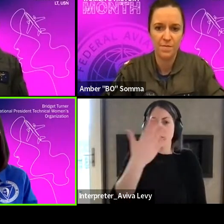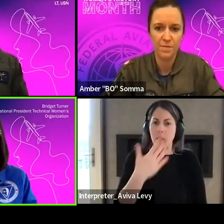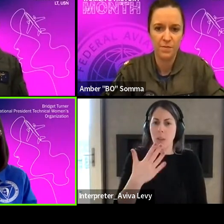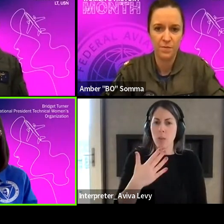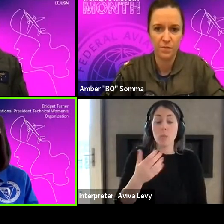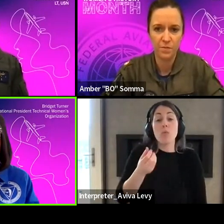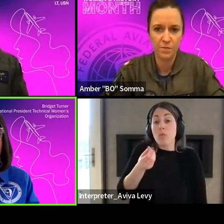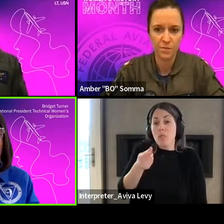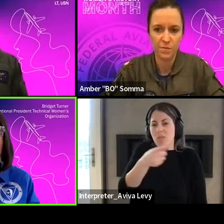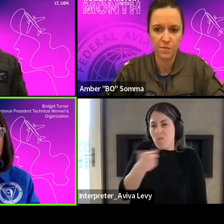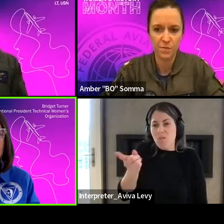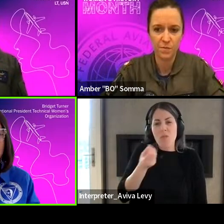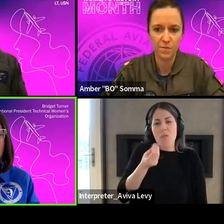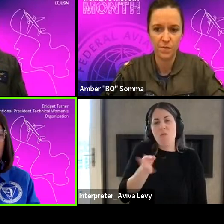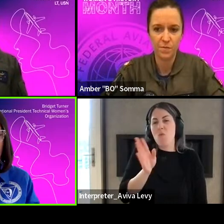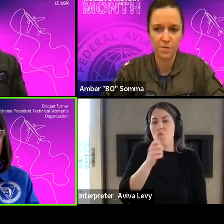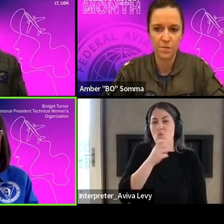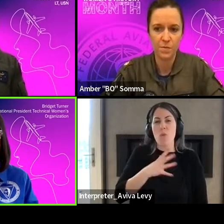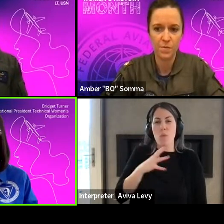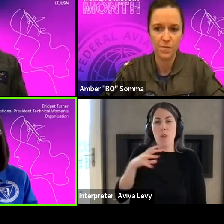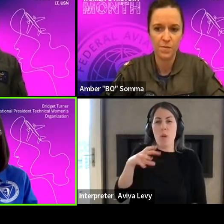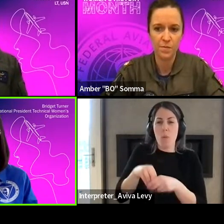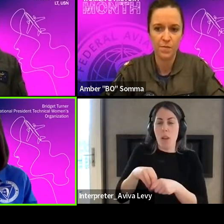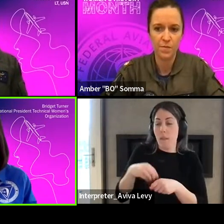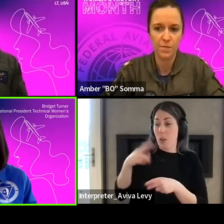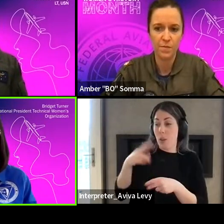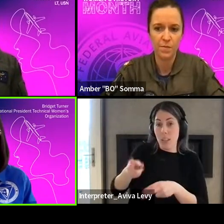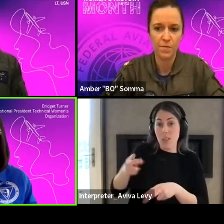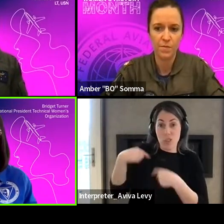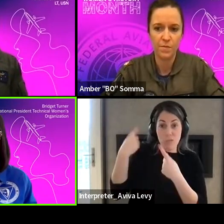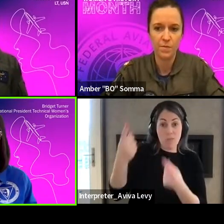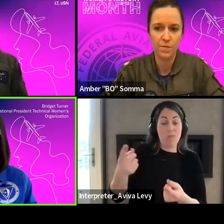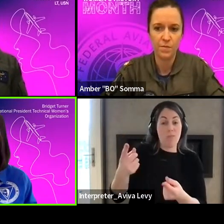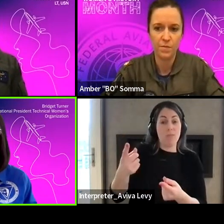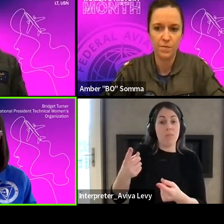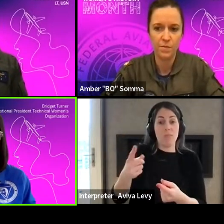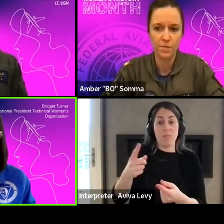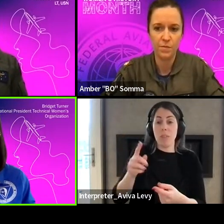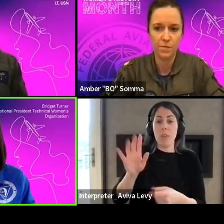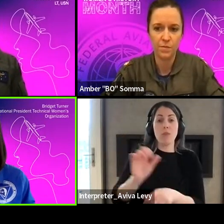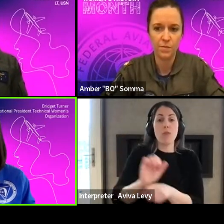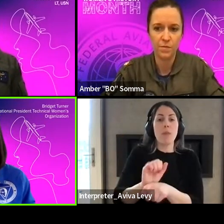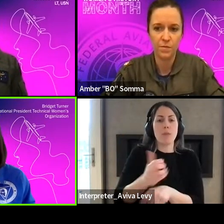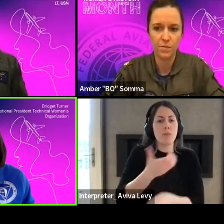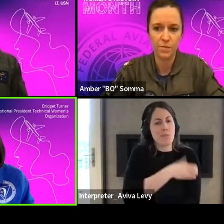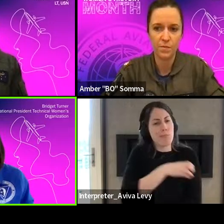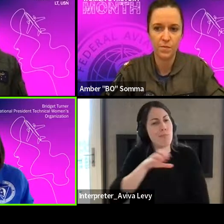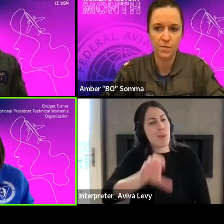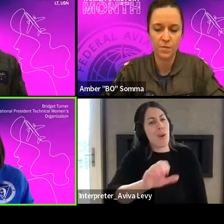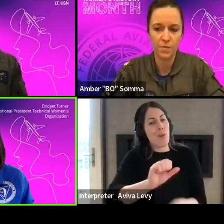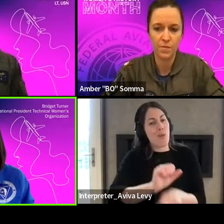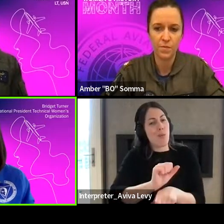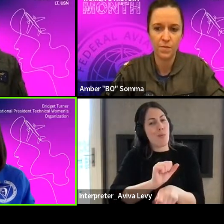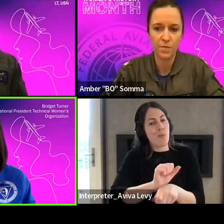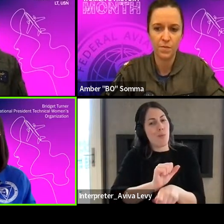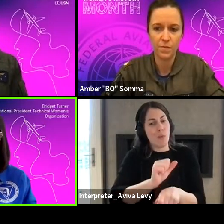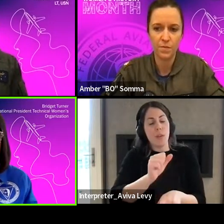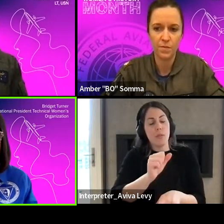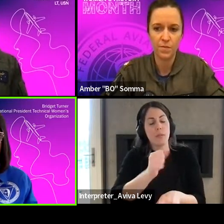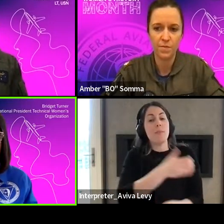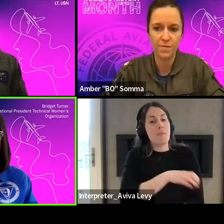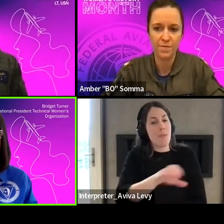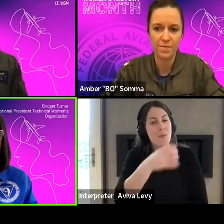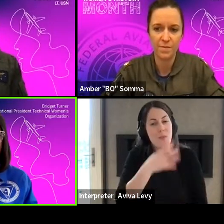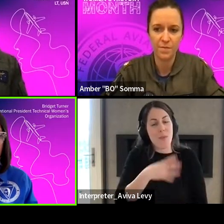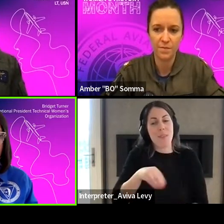of the women who are part of our history, who are empowering women in aerospace, and we appreciate your